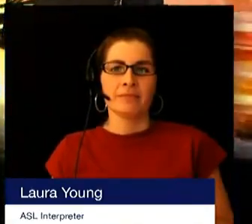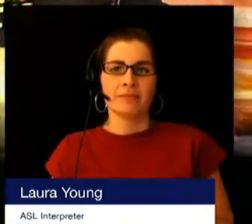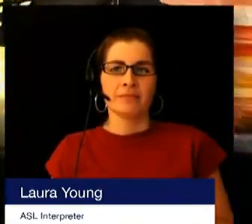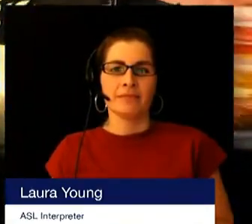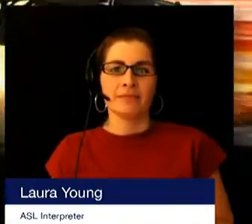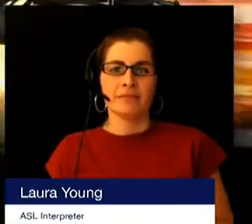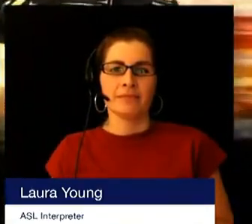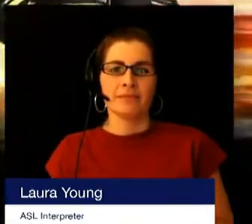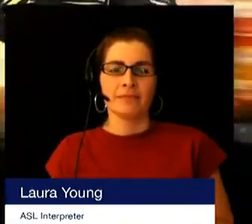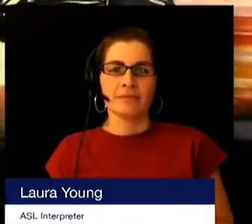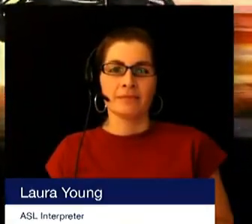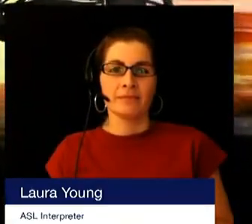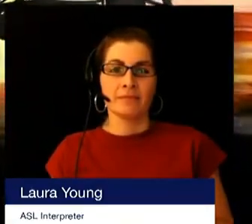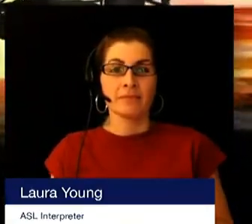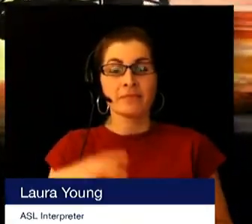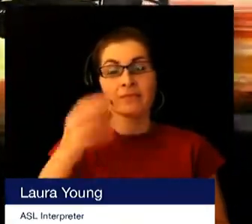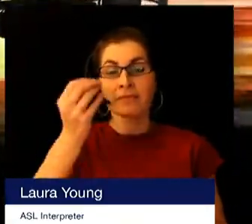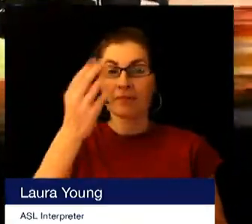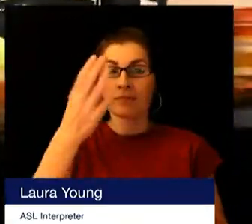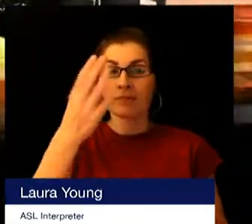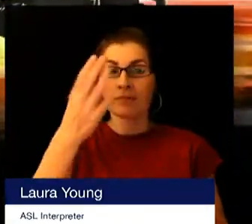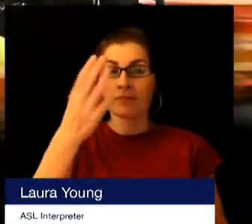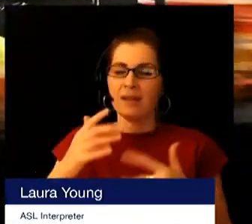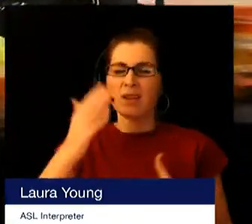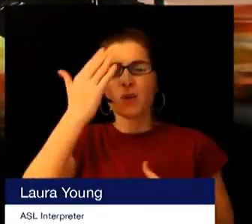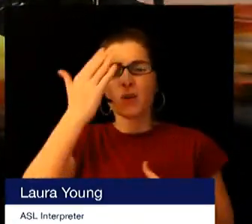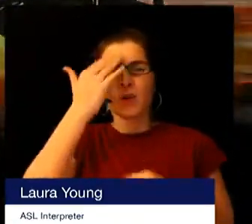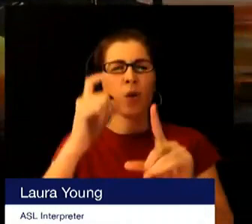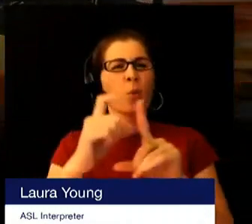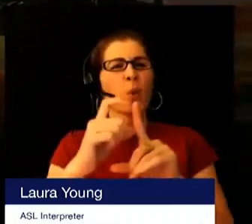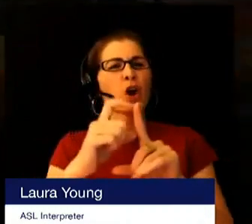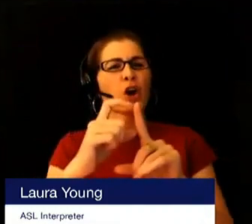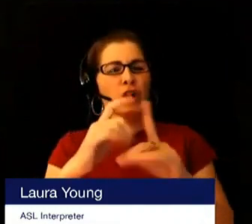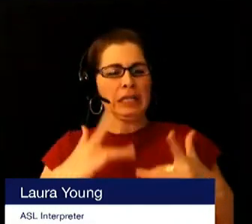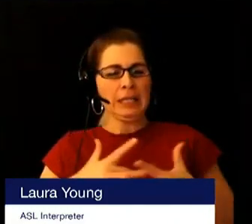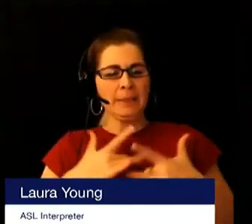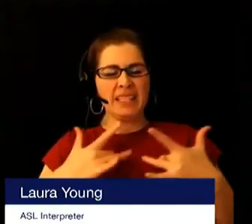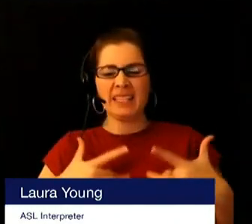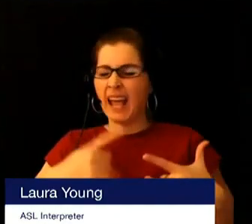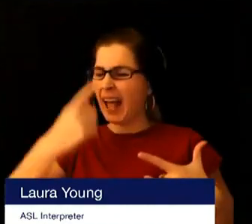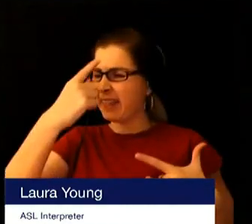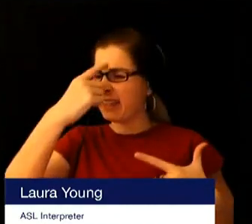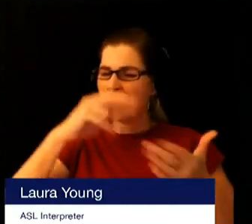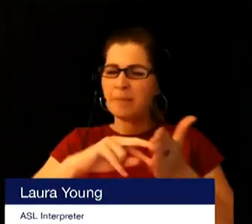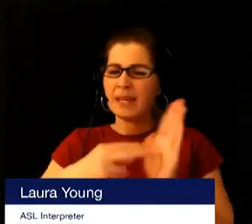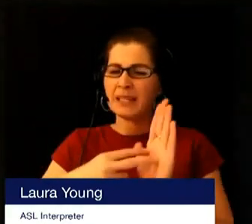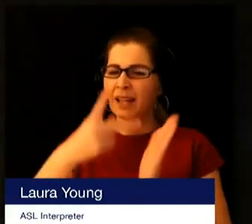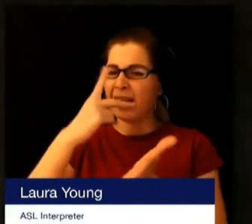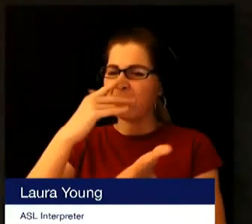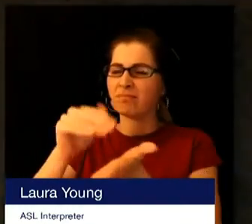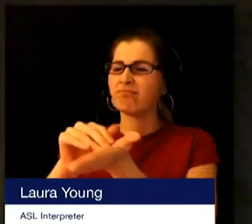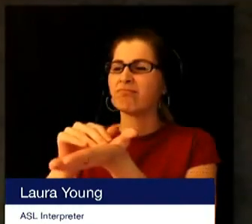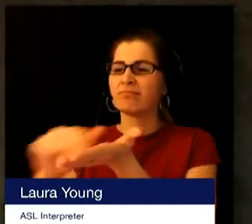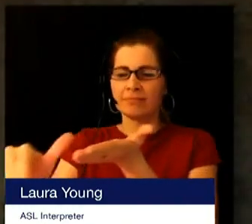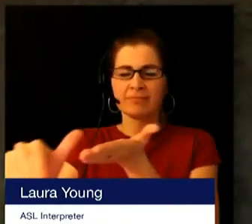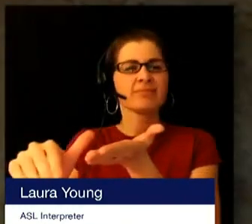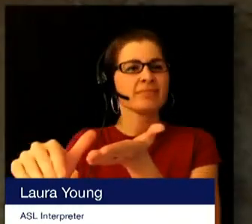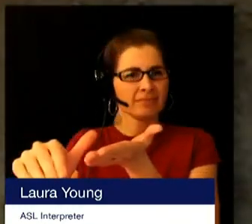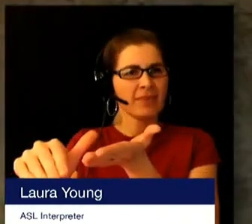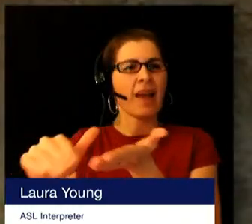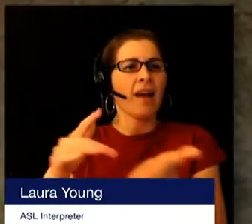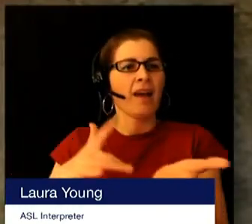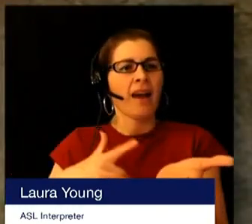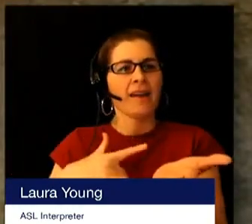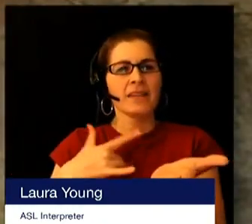I would describe clemency, if I can only use one word, as redemption. It's an opportunity where the